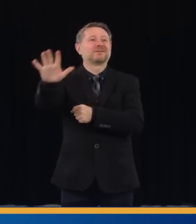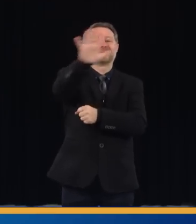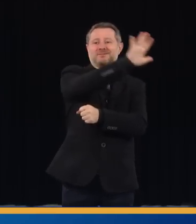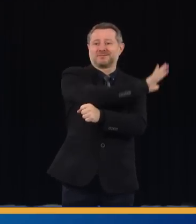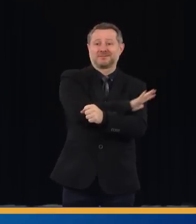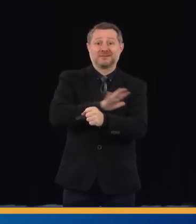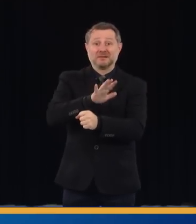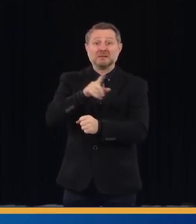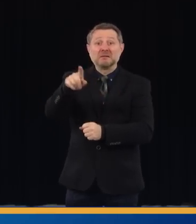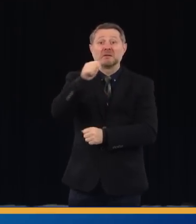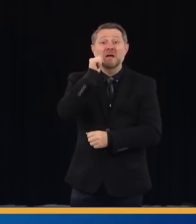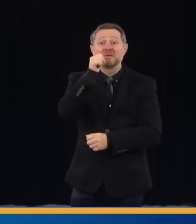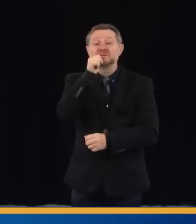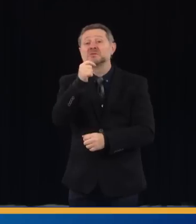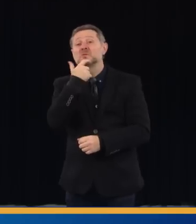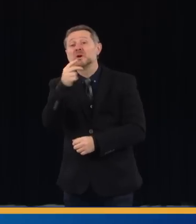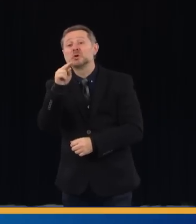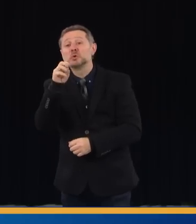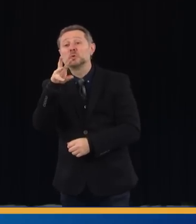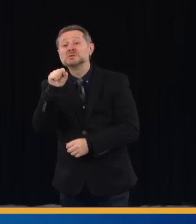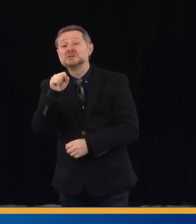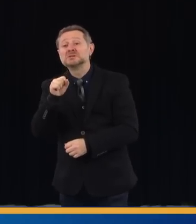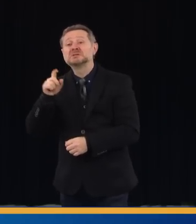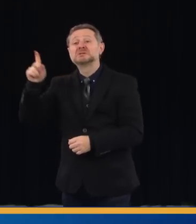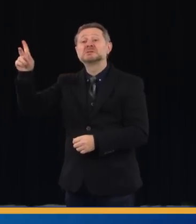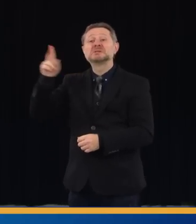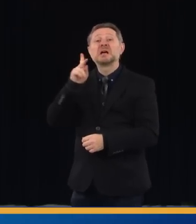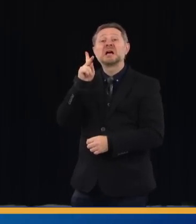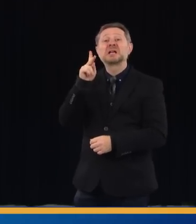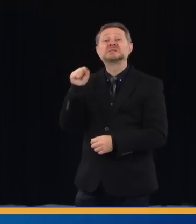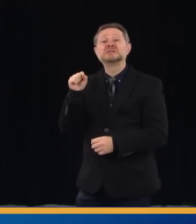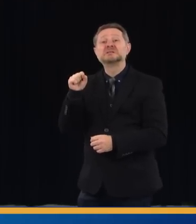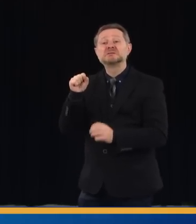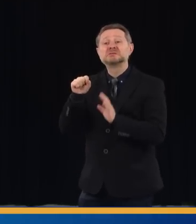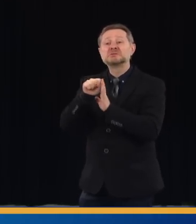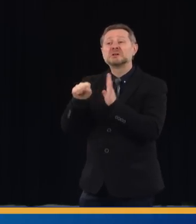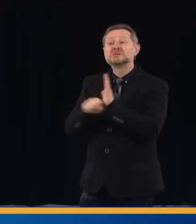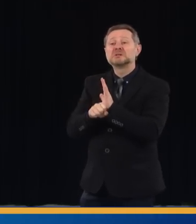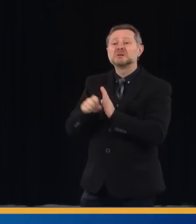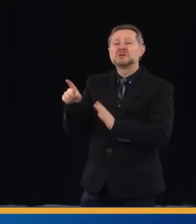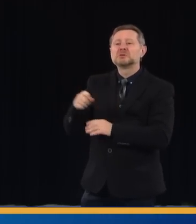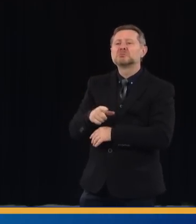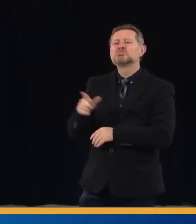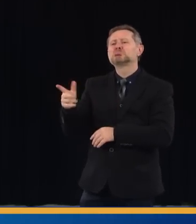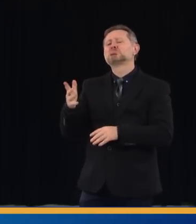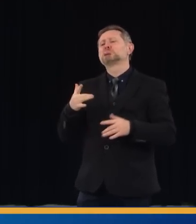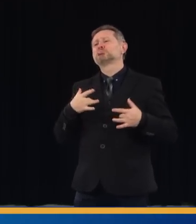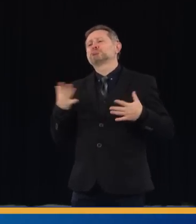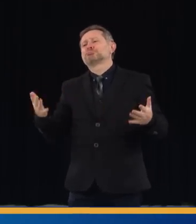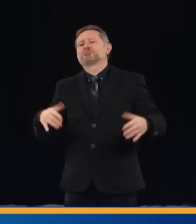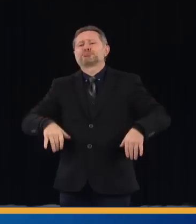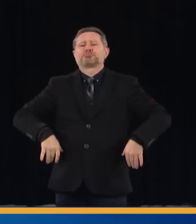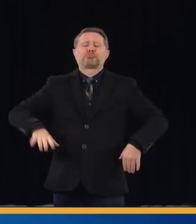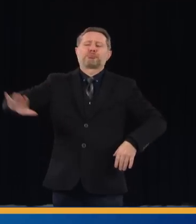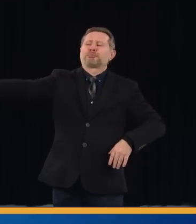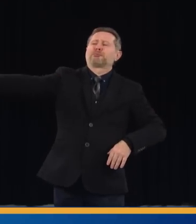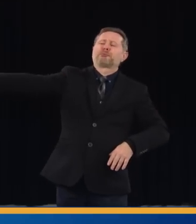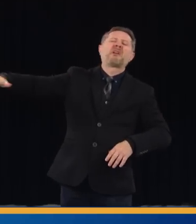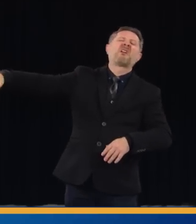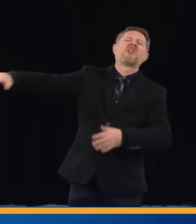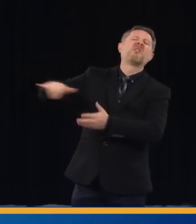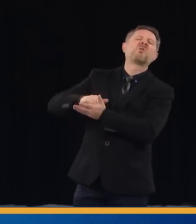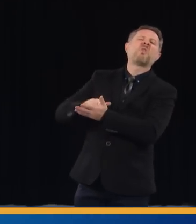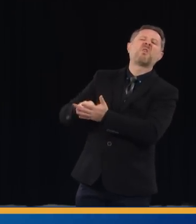in Kansas and say, well, this is a New York problem, that's not what these numbers say. It says it's a New